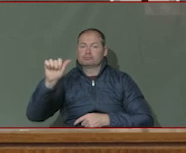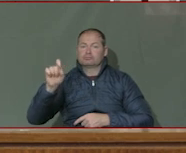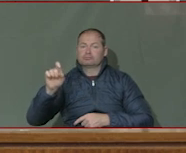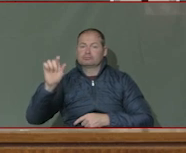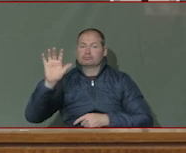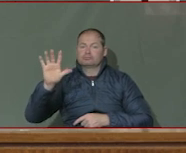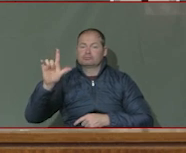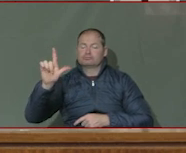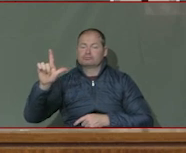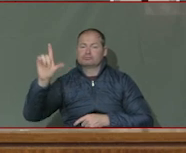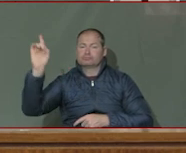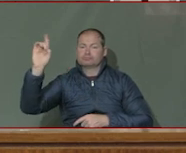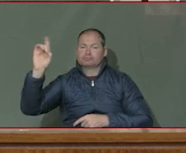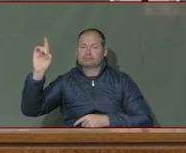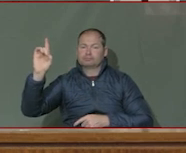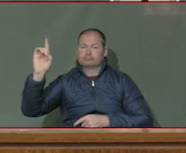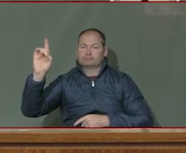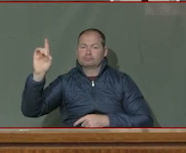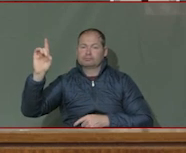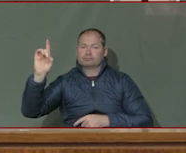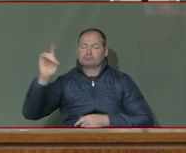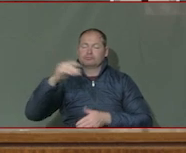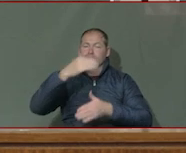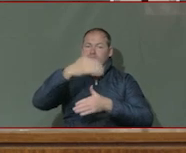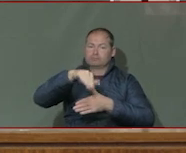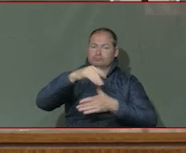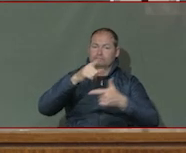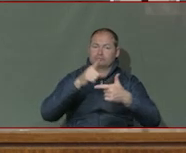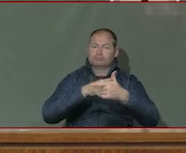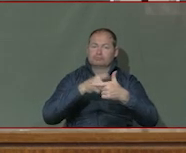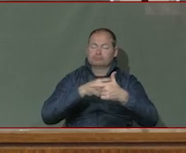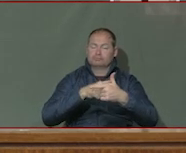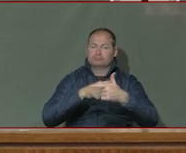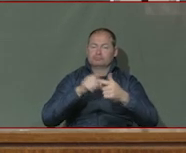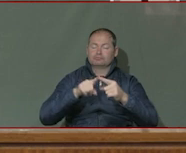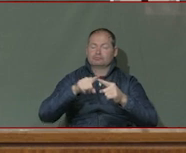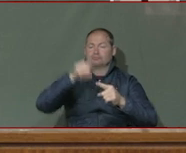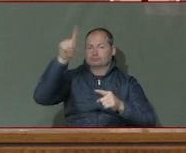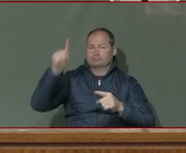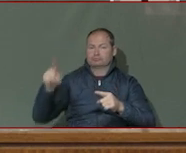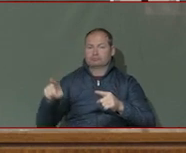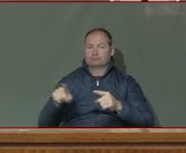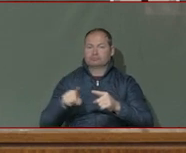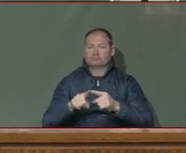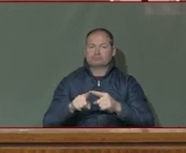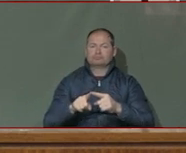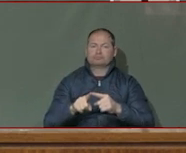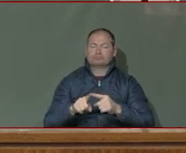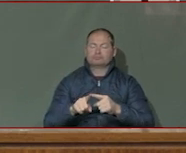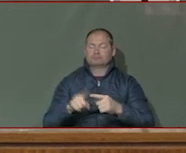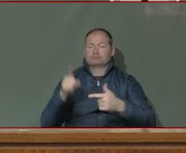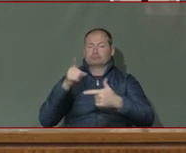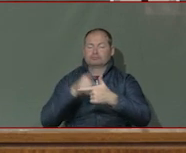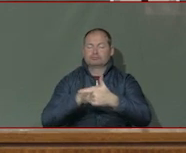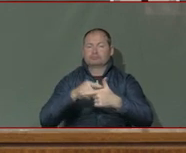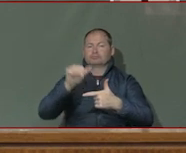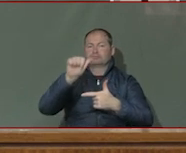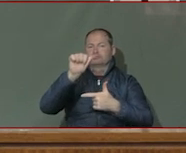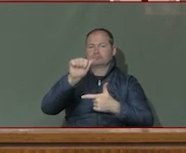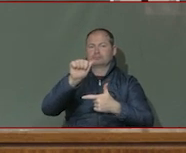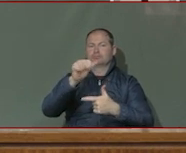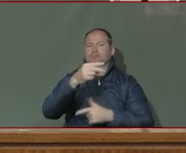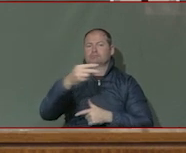116,57 degrees, the exterior angle of a triangle. So here we can say that angle A is equal